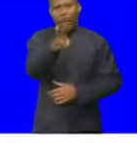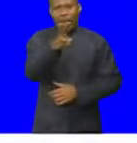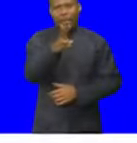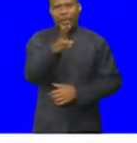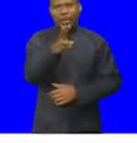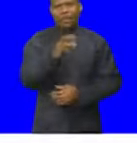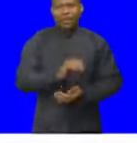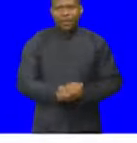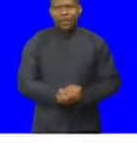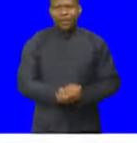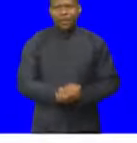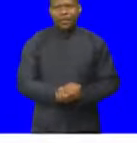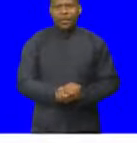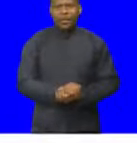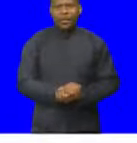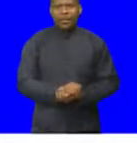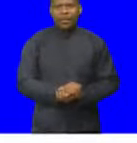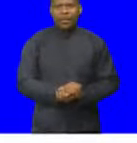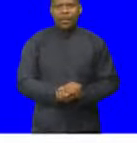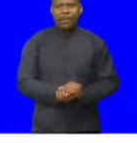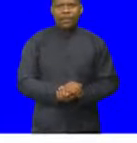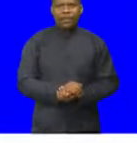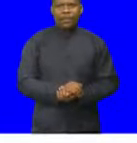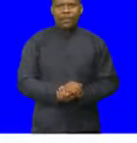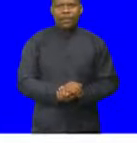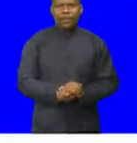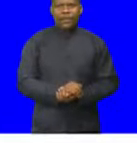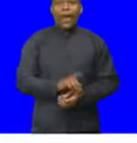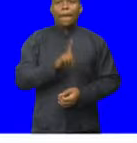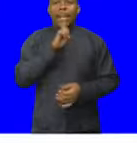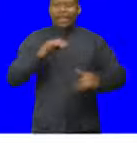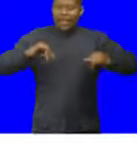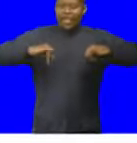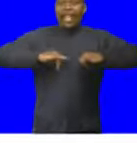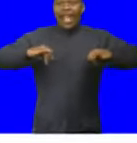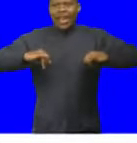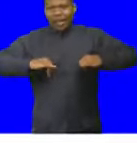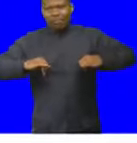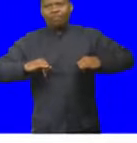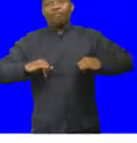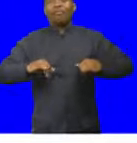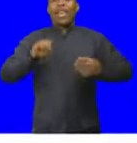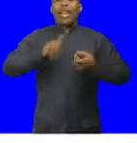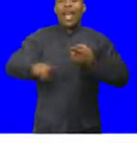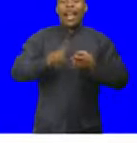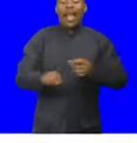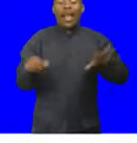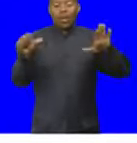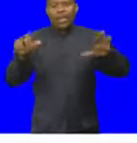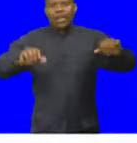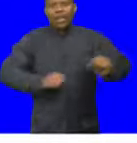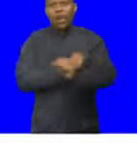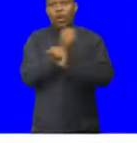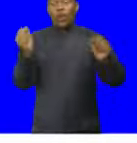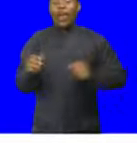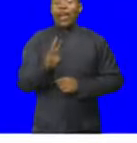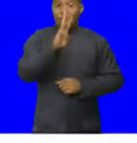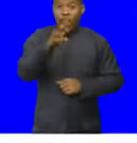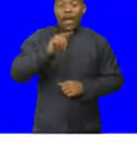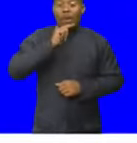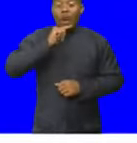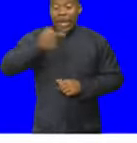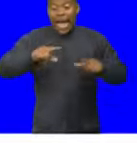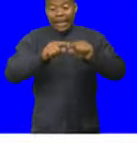and they are coming thick and fast, but we are ready for this challenge. We want to push it to the wire. Kanzi liqembu le-Green Mamba